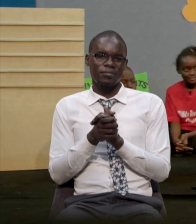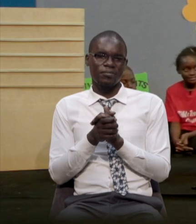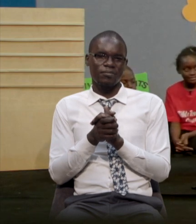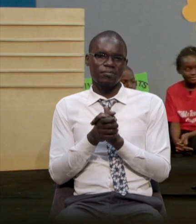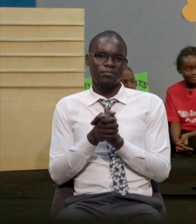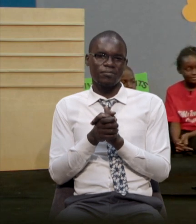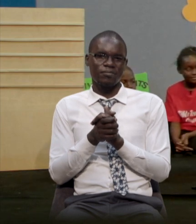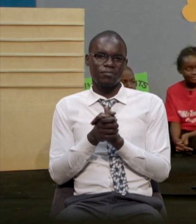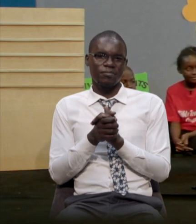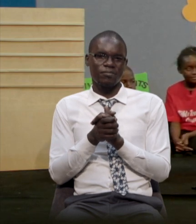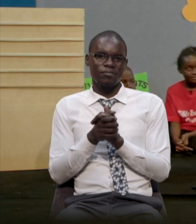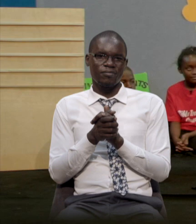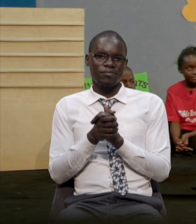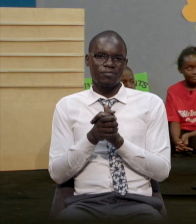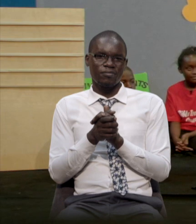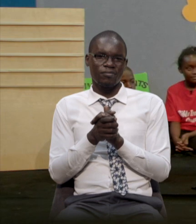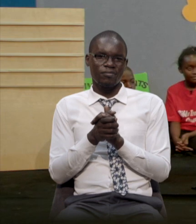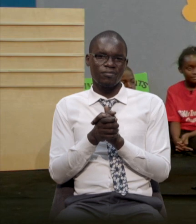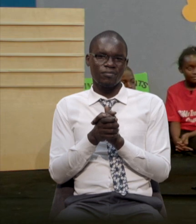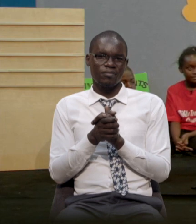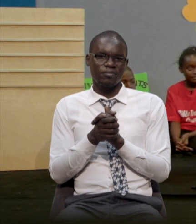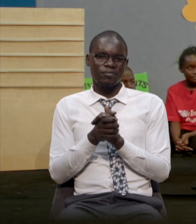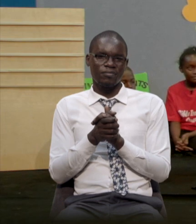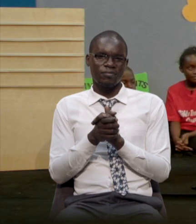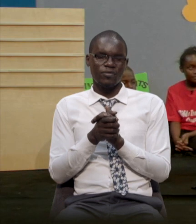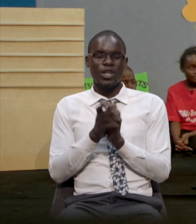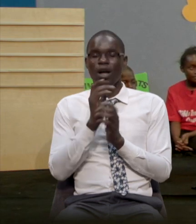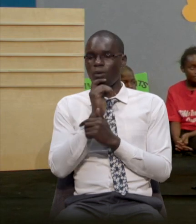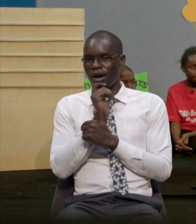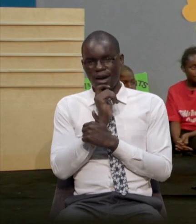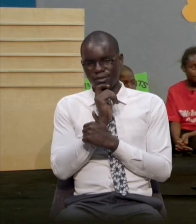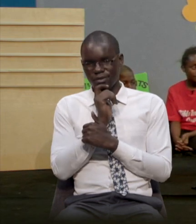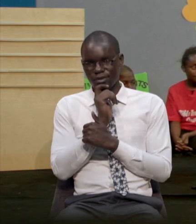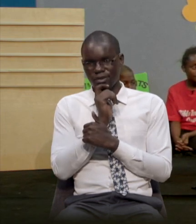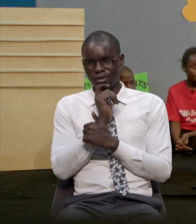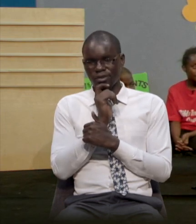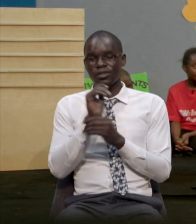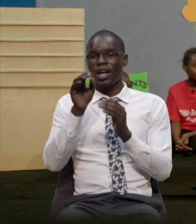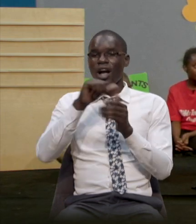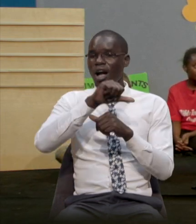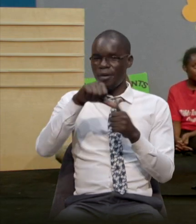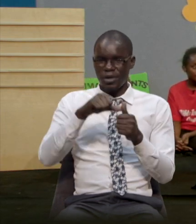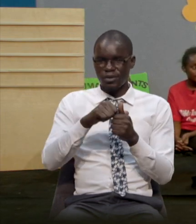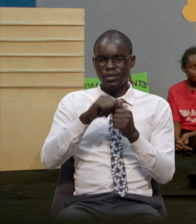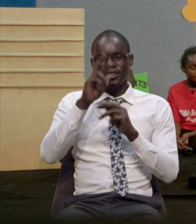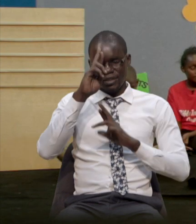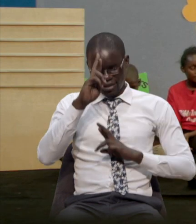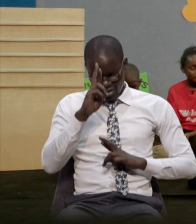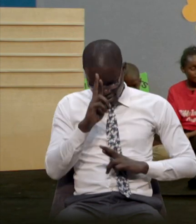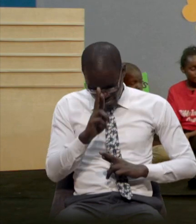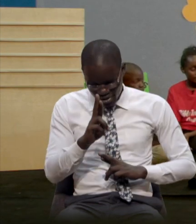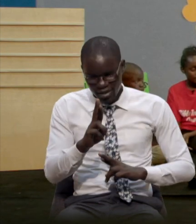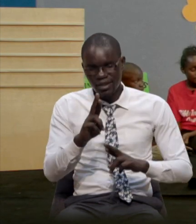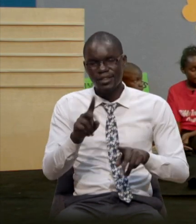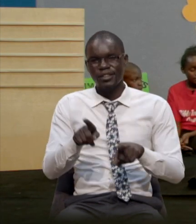Wow. And you know, we are checking the hidden treasure. Wow! It is about respect. And it